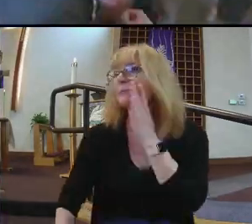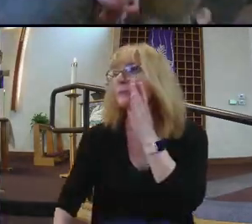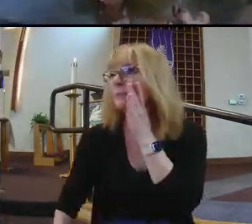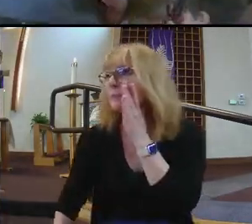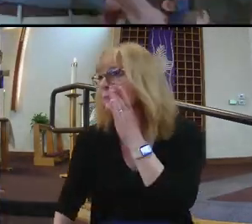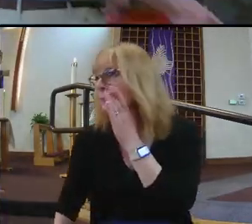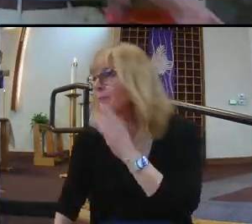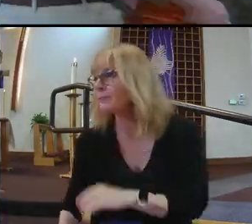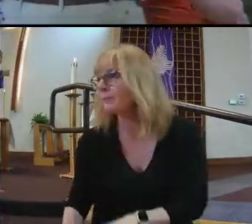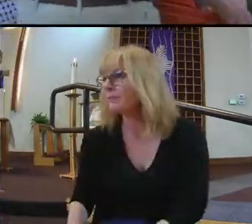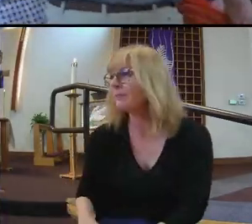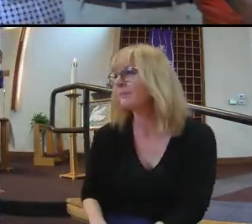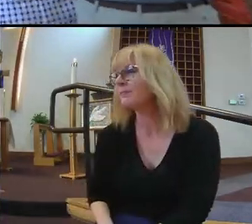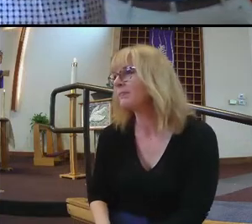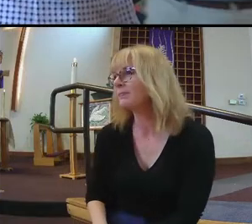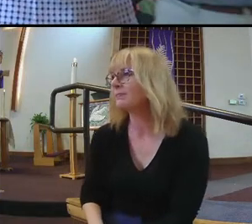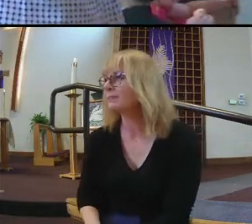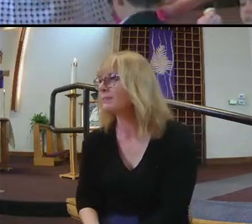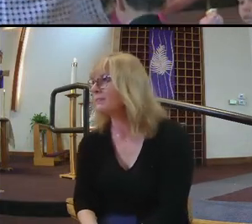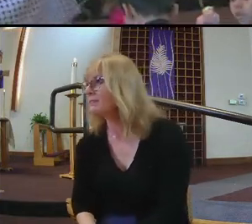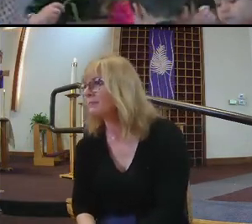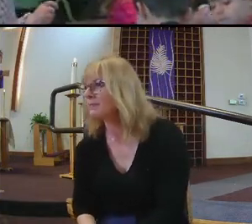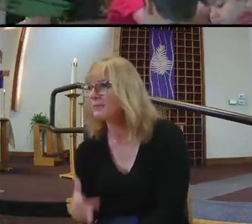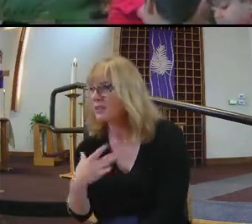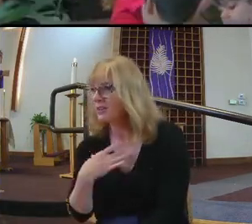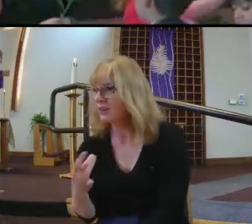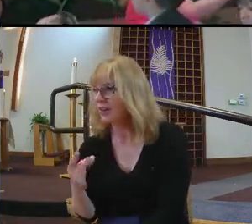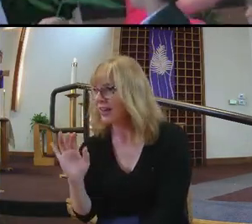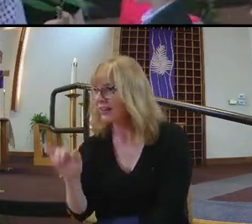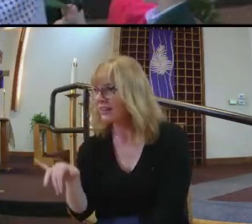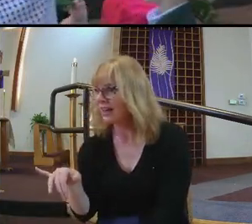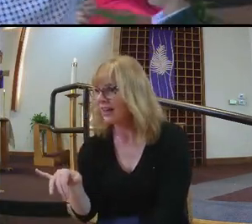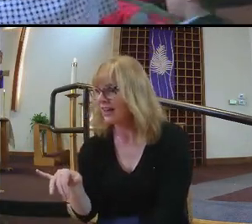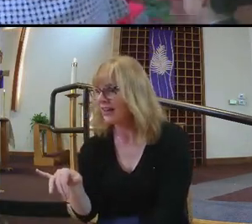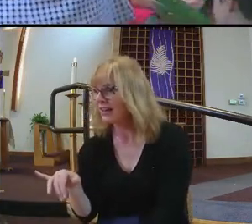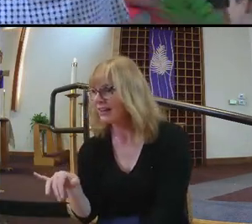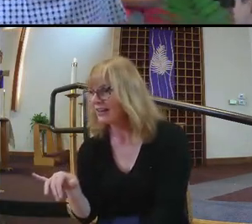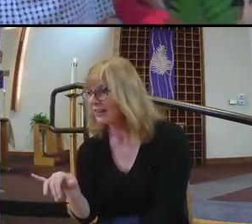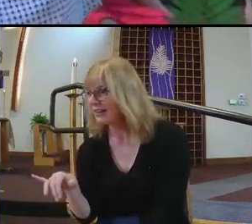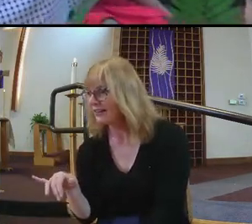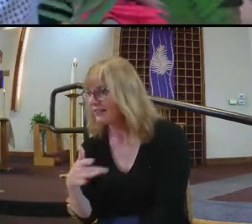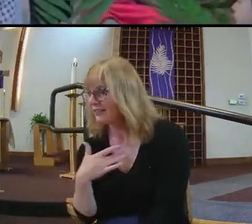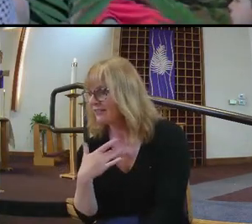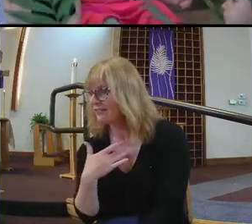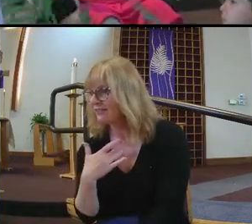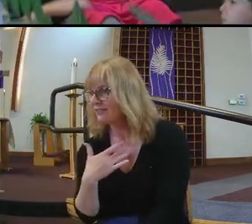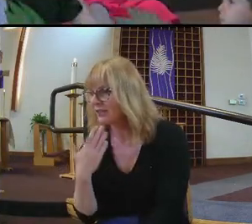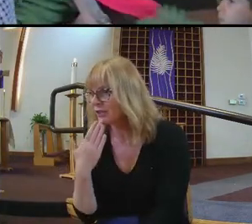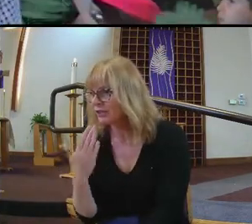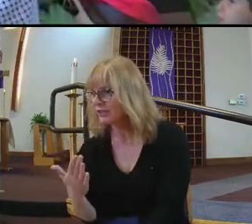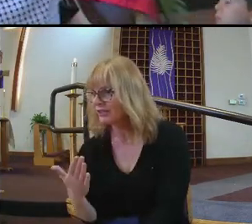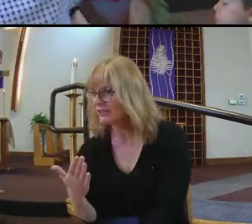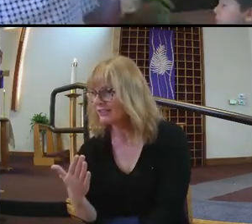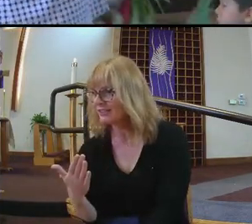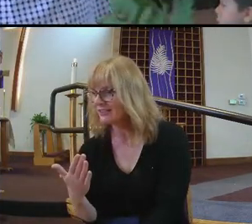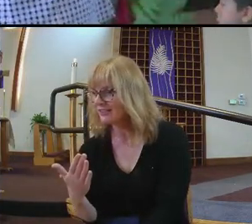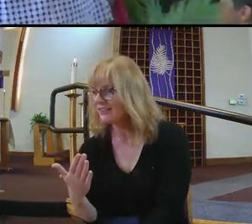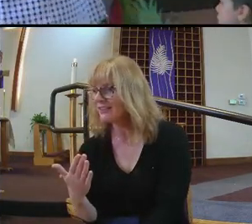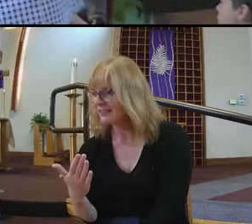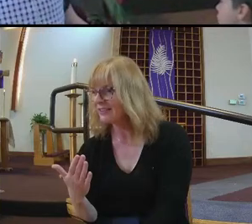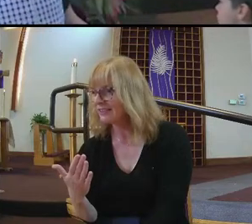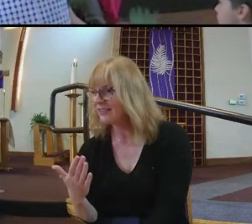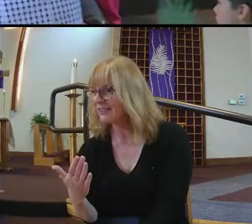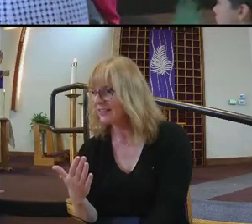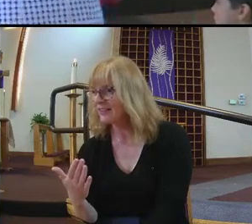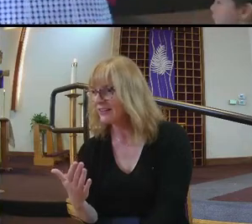Do these make you feel good when you wave them back and forth? It kind of does. Does it make you smile? Does it make you smile?